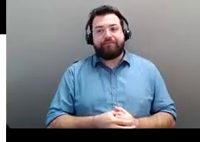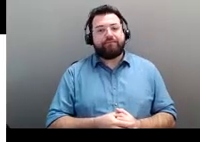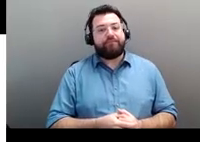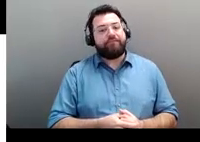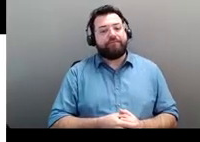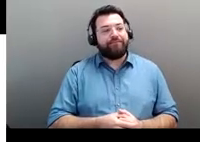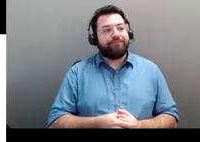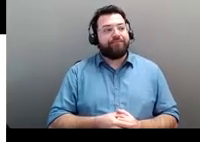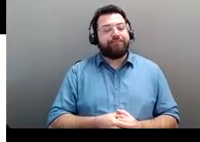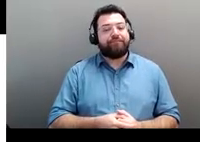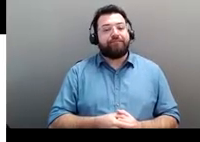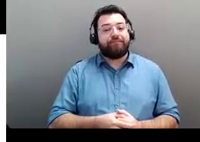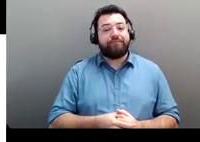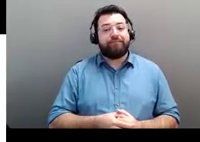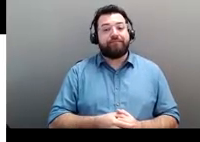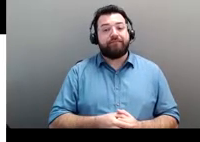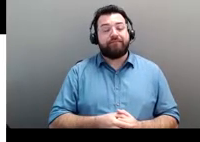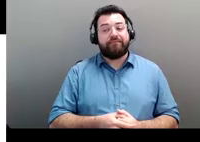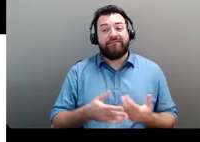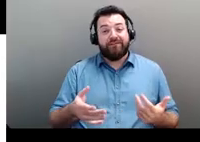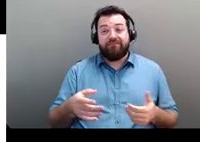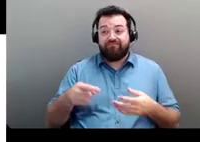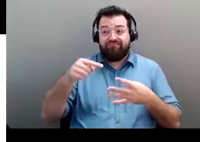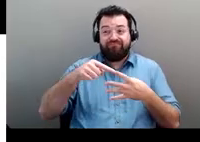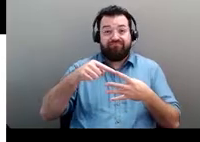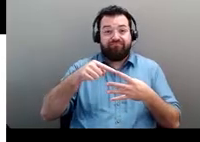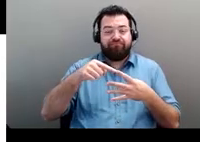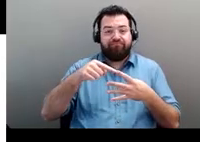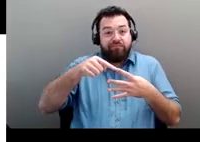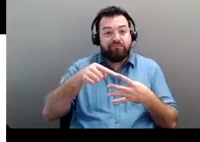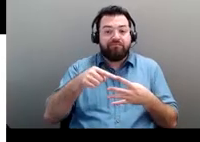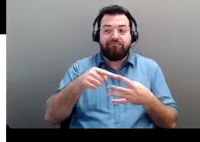So the first component is just having an awareness